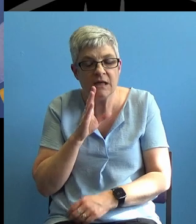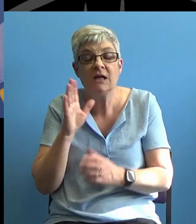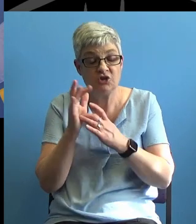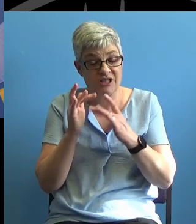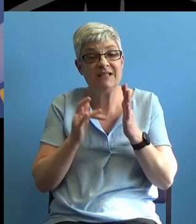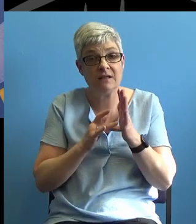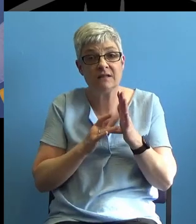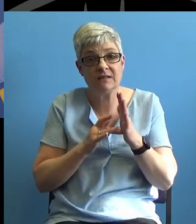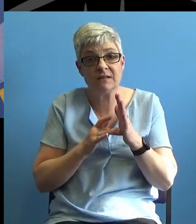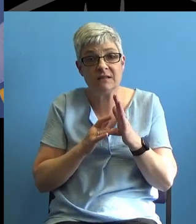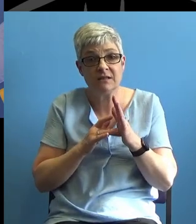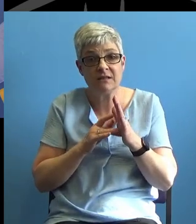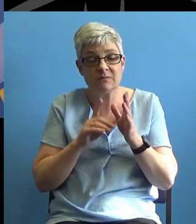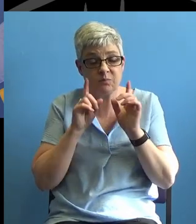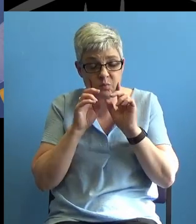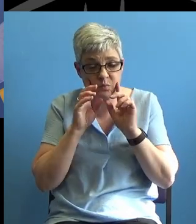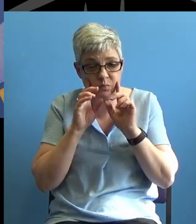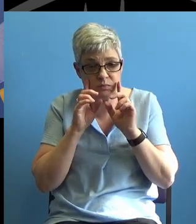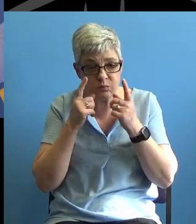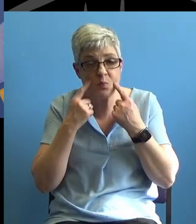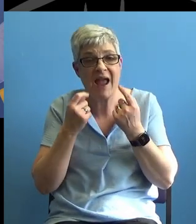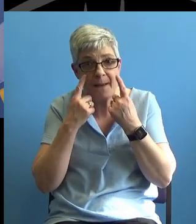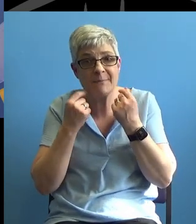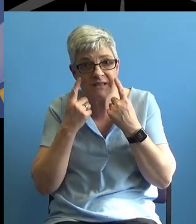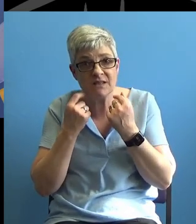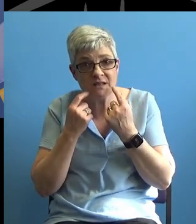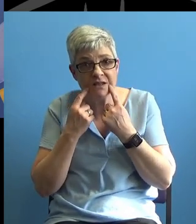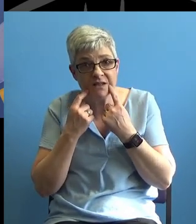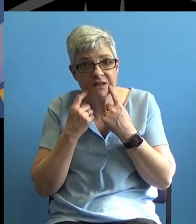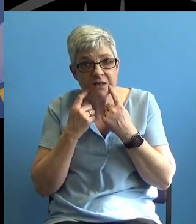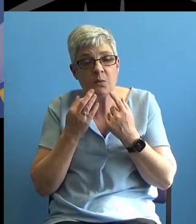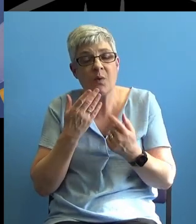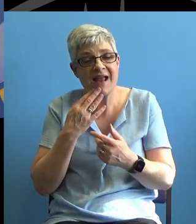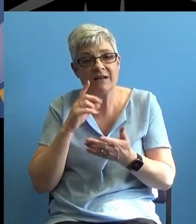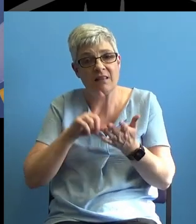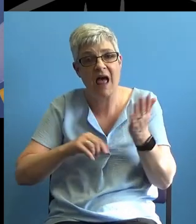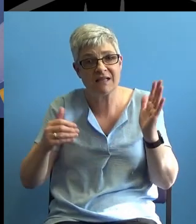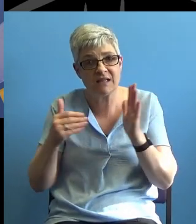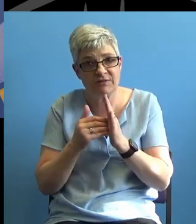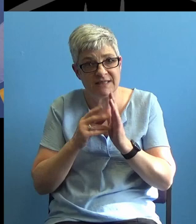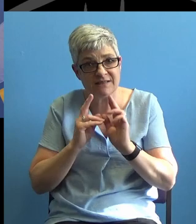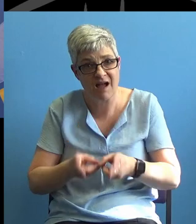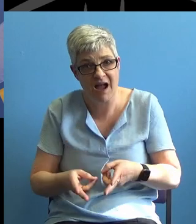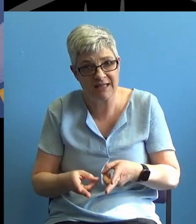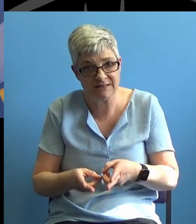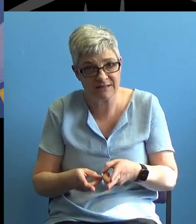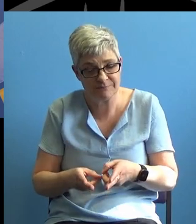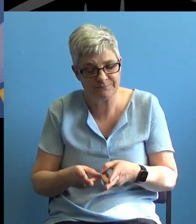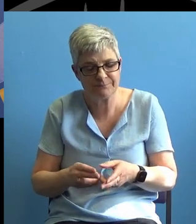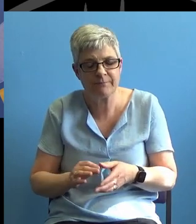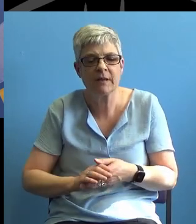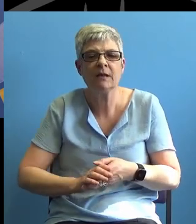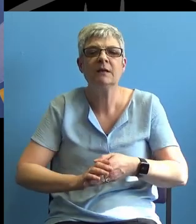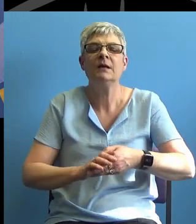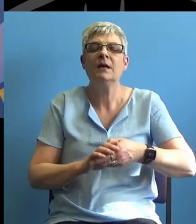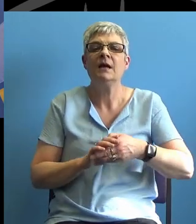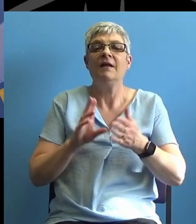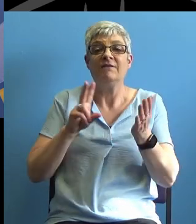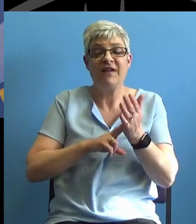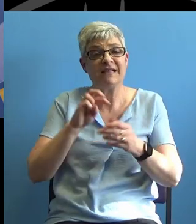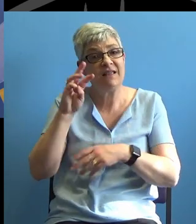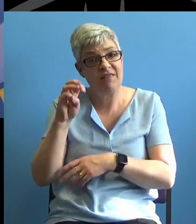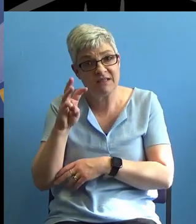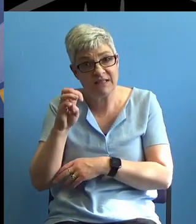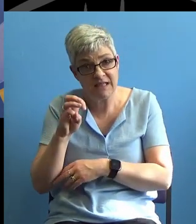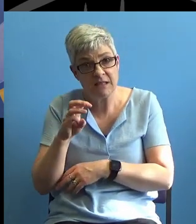Jesus himself had wept at the graveside of his friend Lazarus, John chapter 11. And in verse